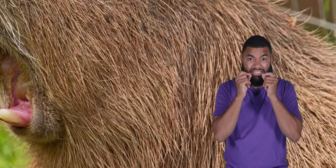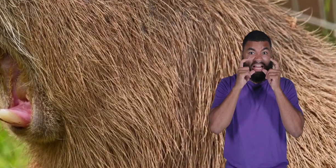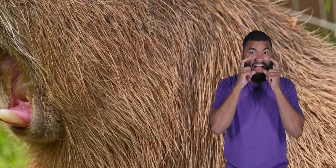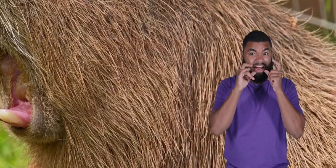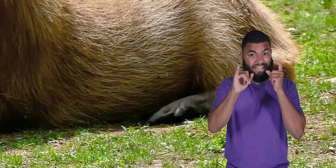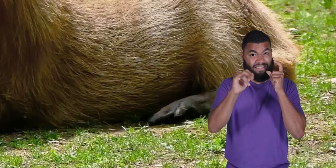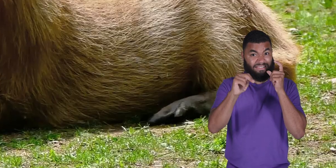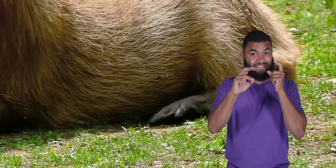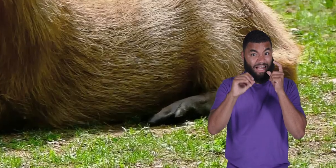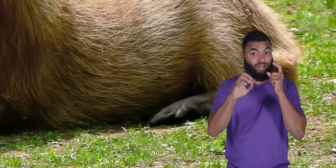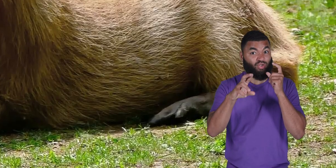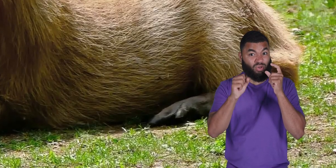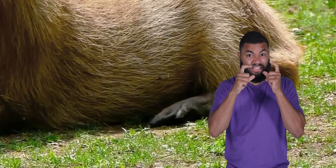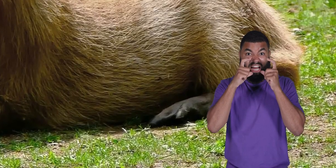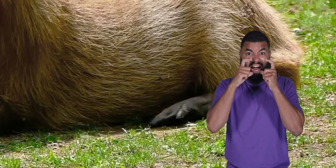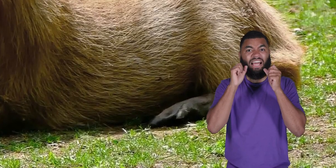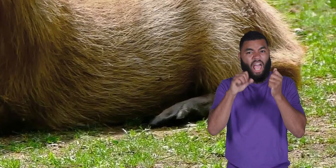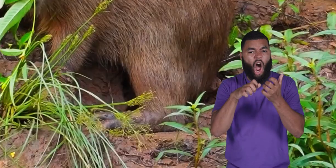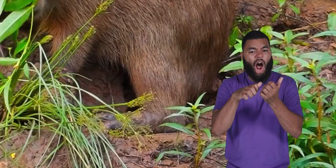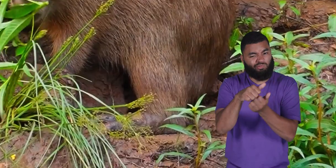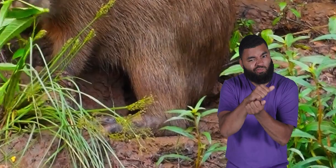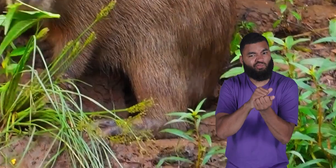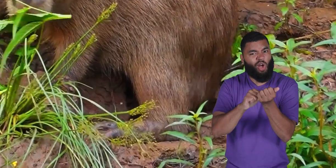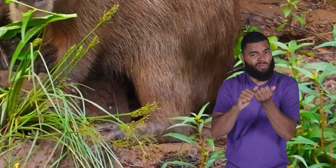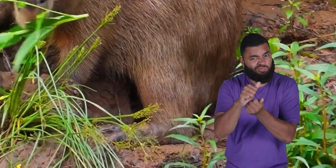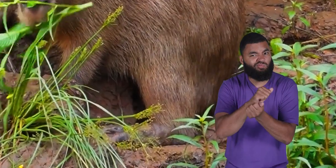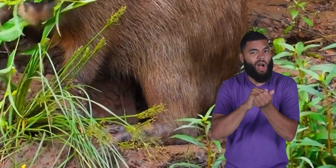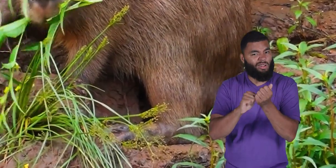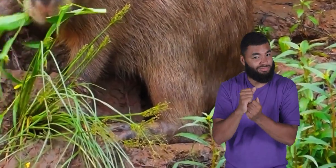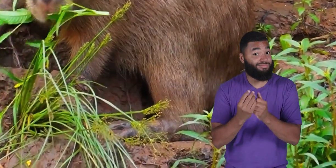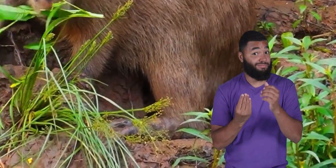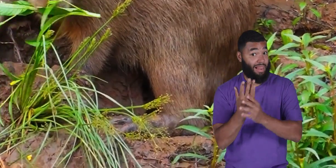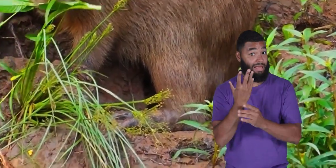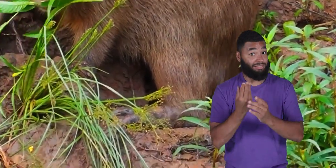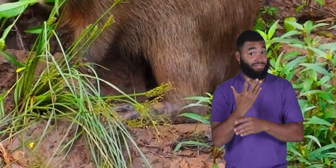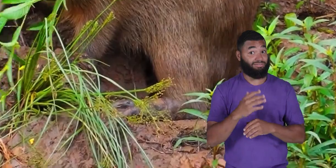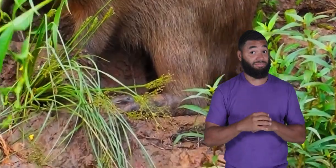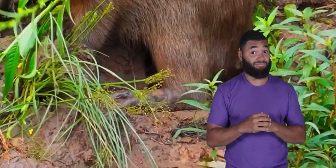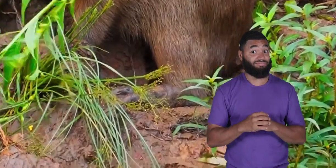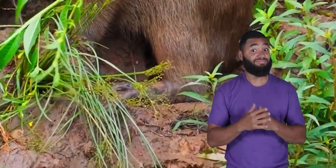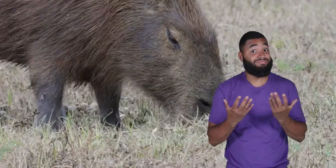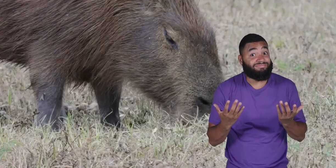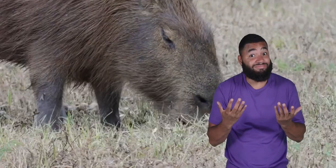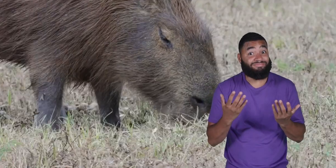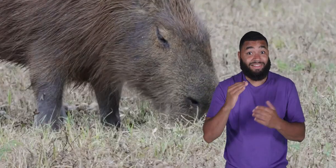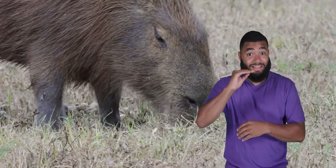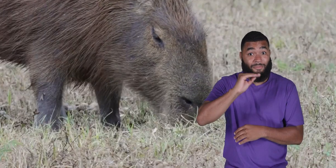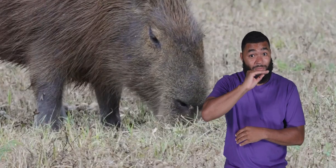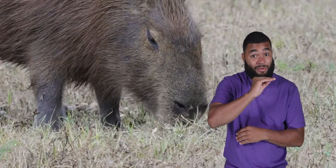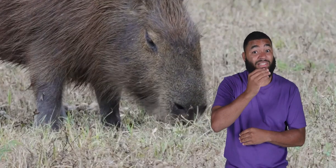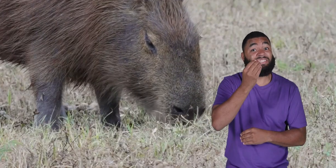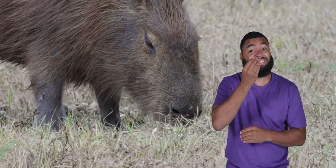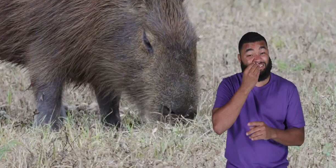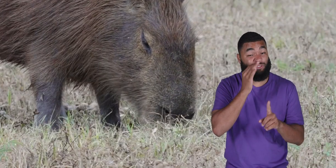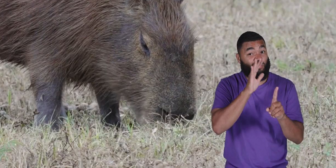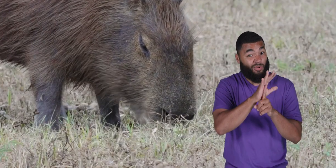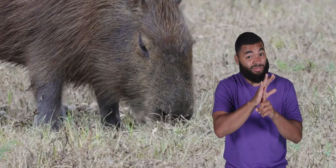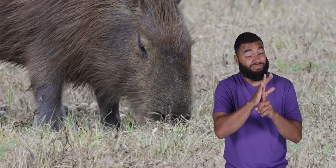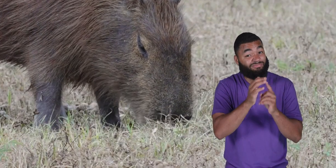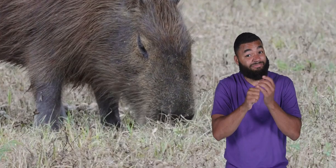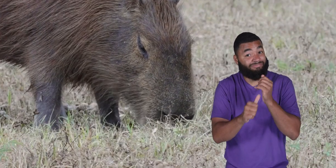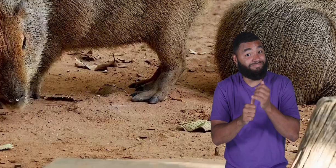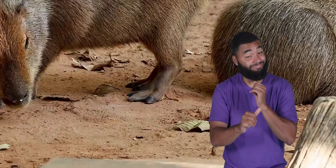incisors that grow continuously and that allow them to chew tough plants capybaras also eat their own